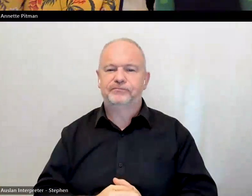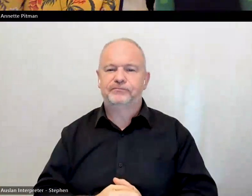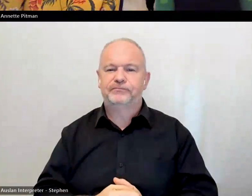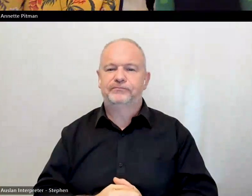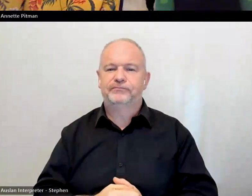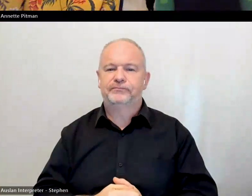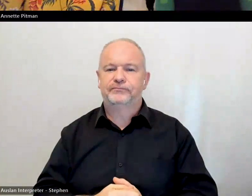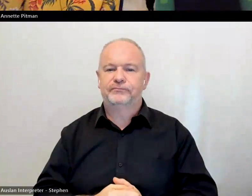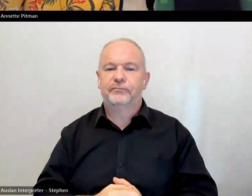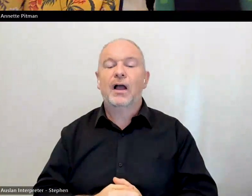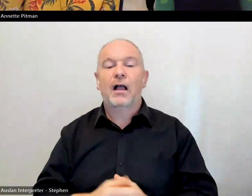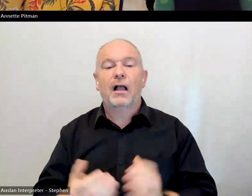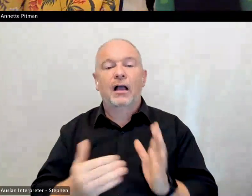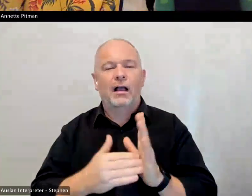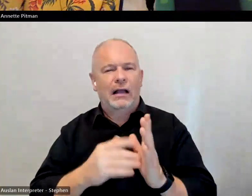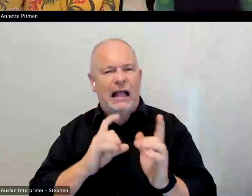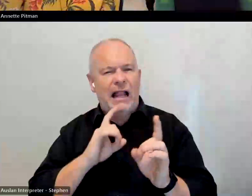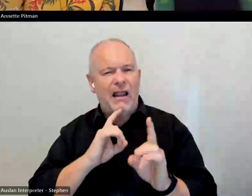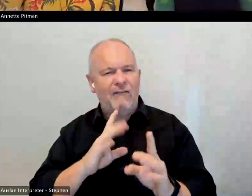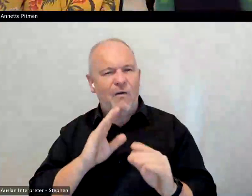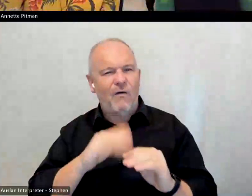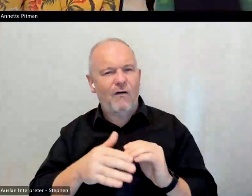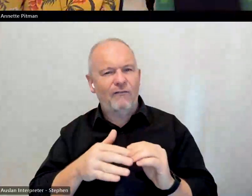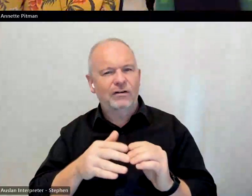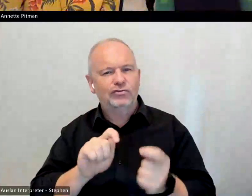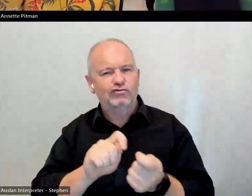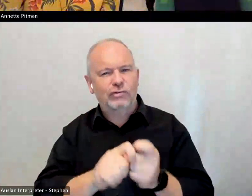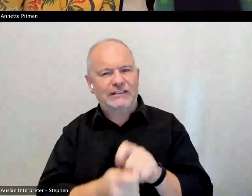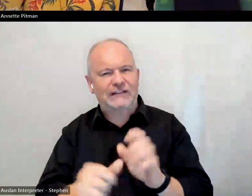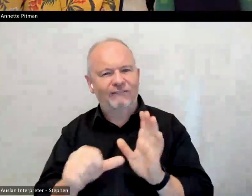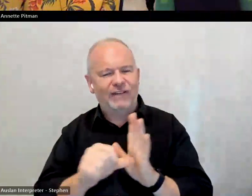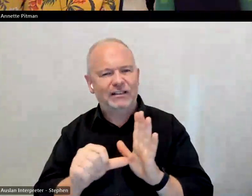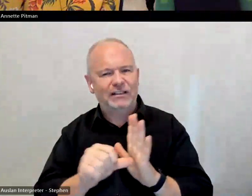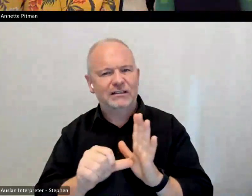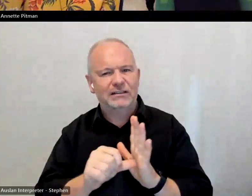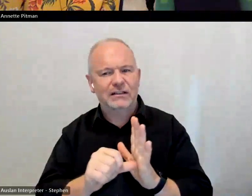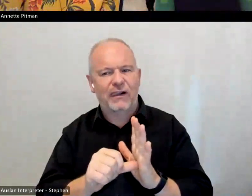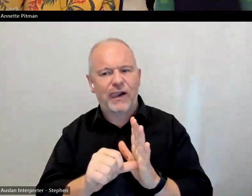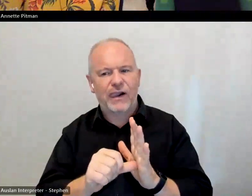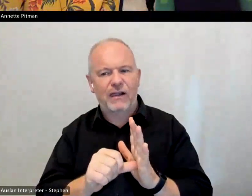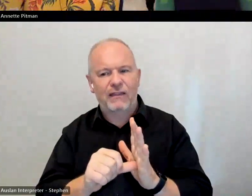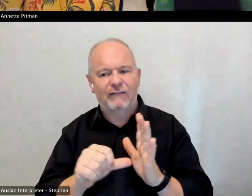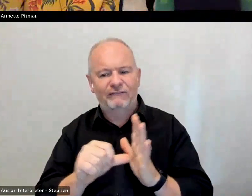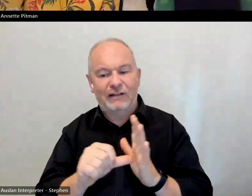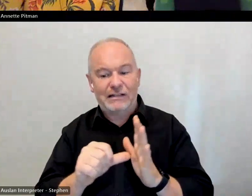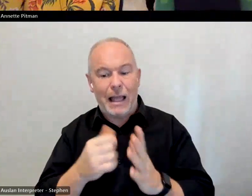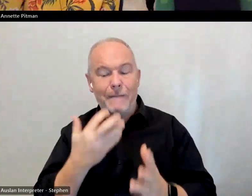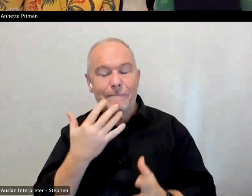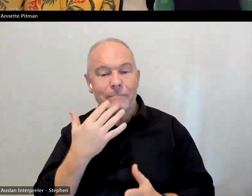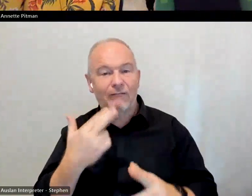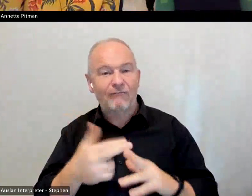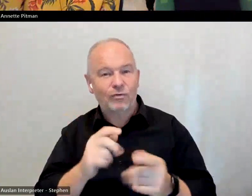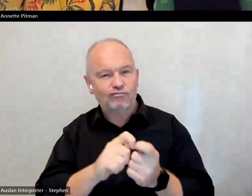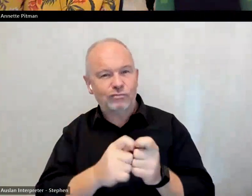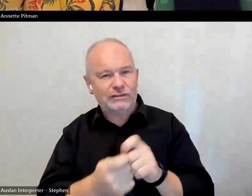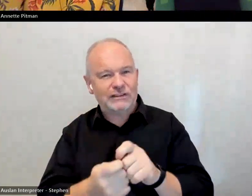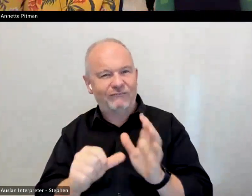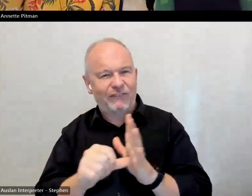And just clarification around the transitional funding again, the funding amount for transitional funding